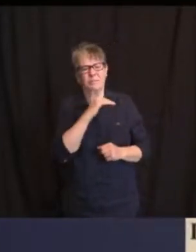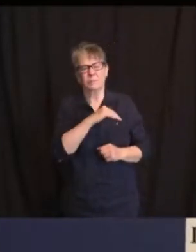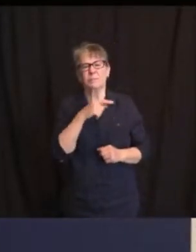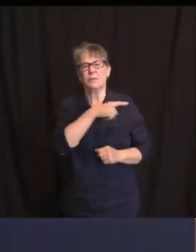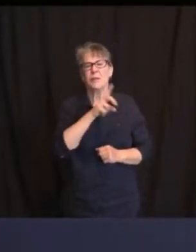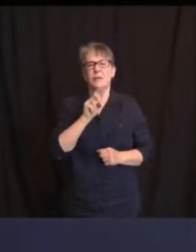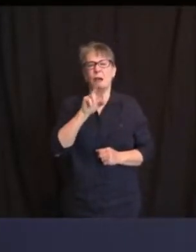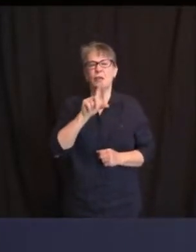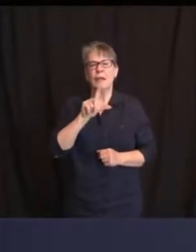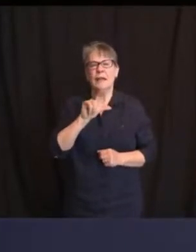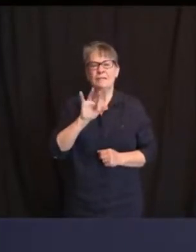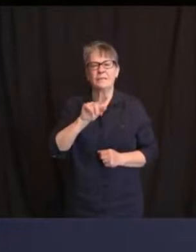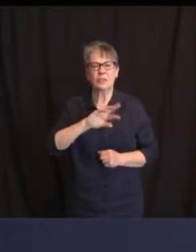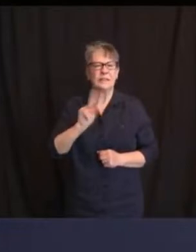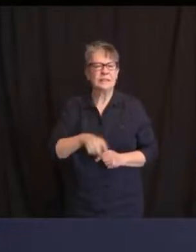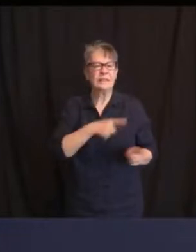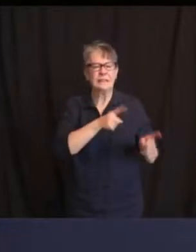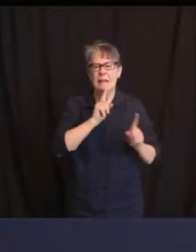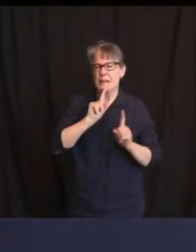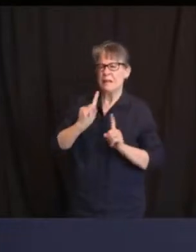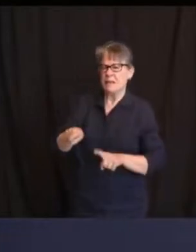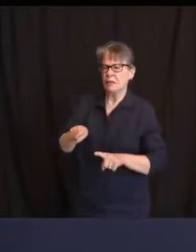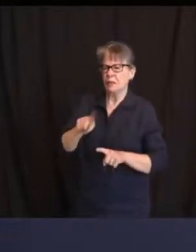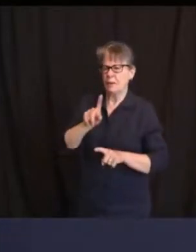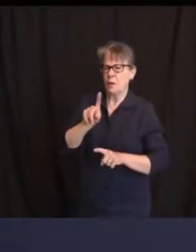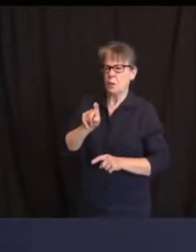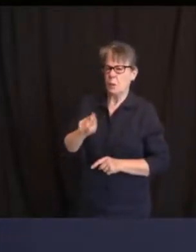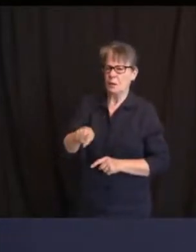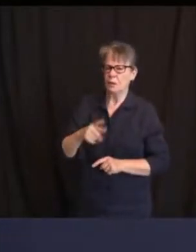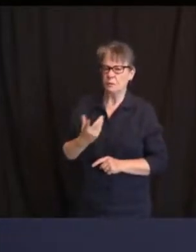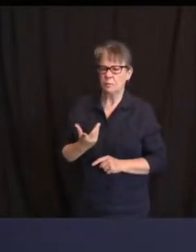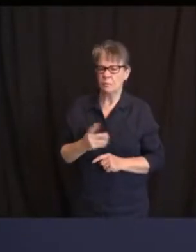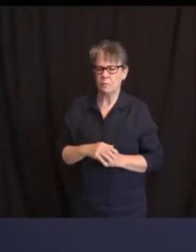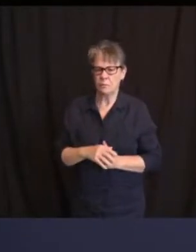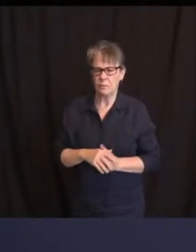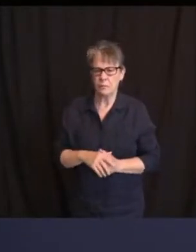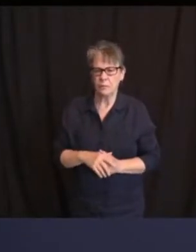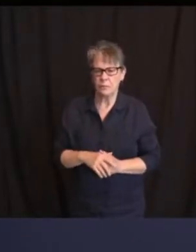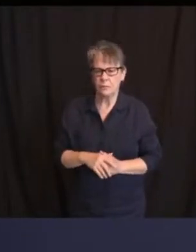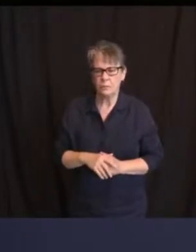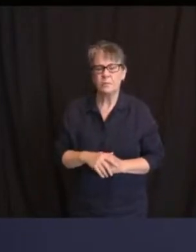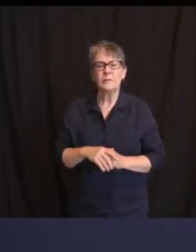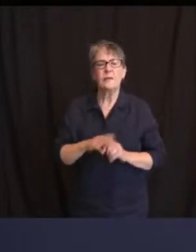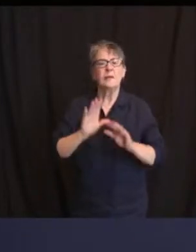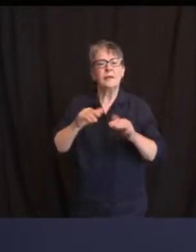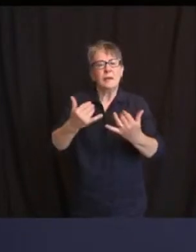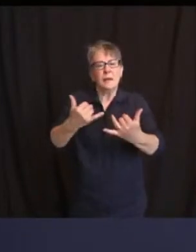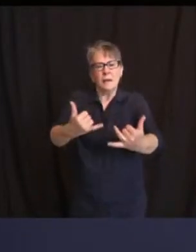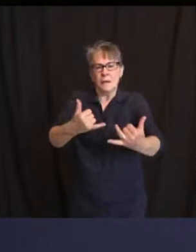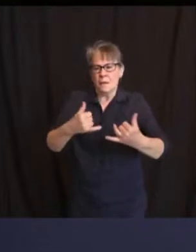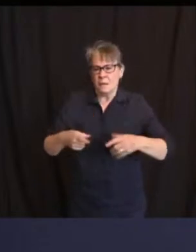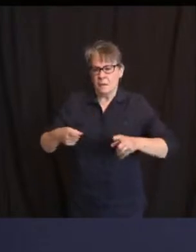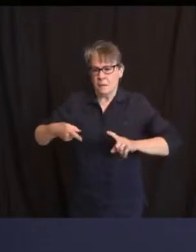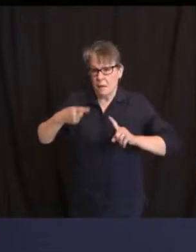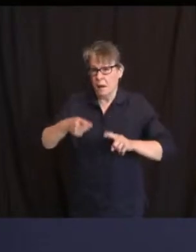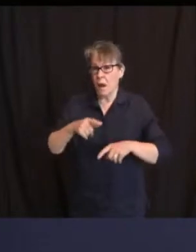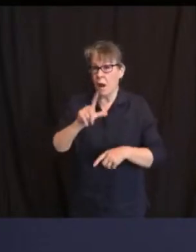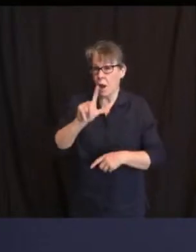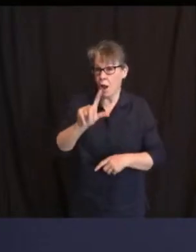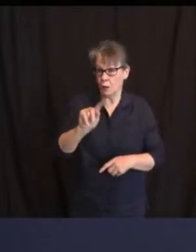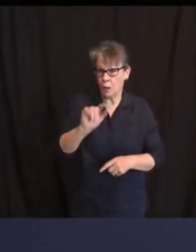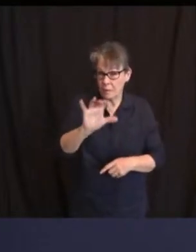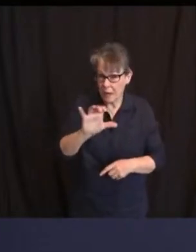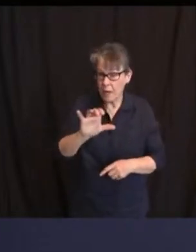First, let me say that as we get data from long-term care facilities and other places, we always consider that be provisional because the investigations are still ongoing